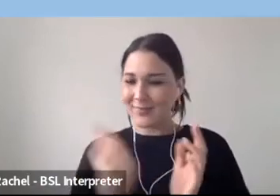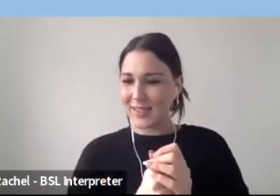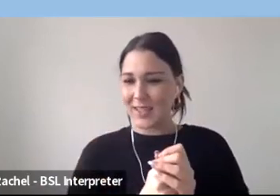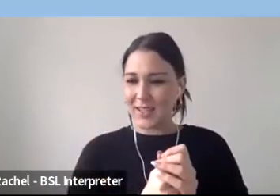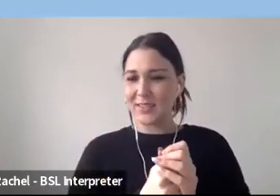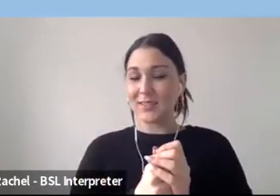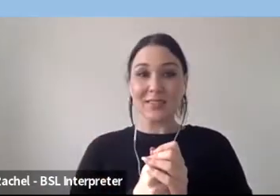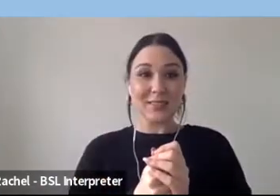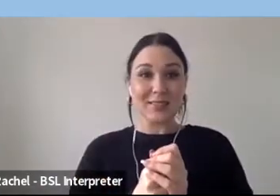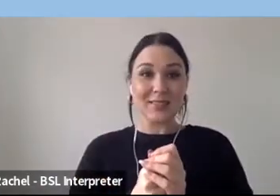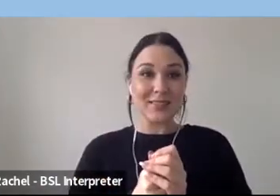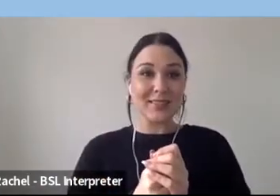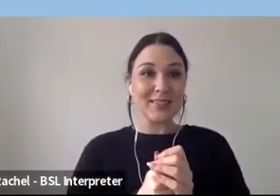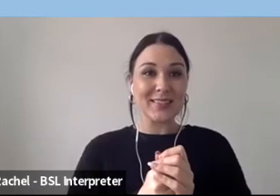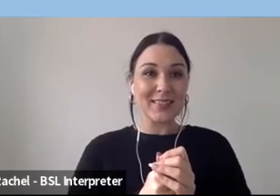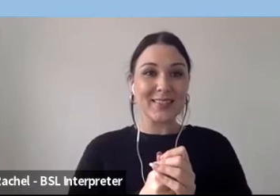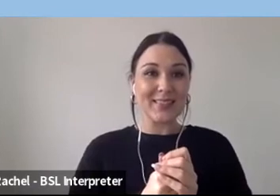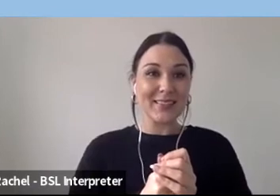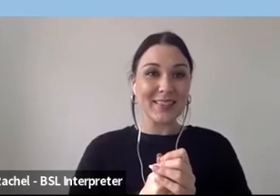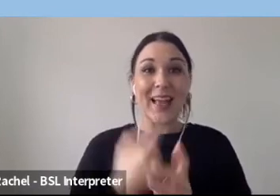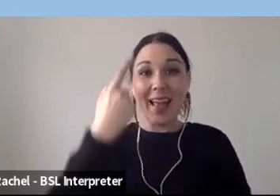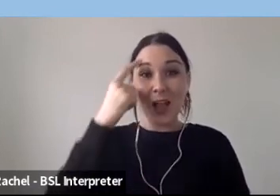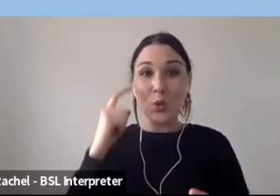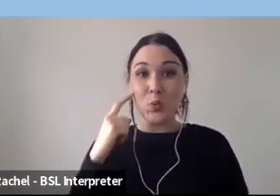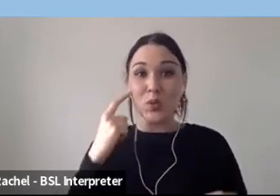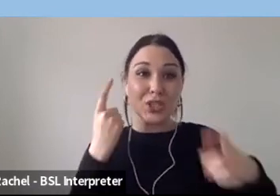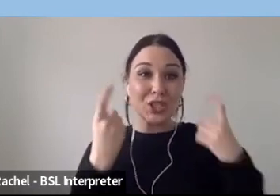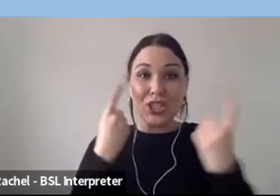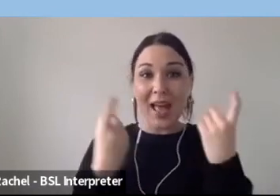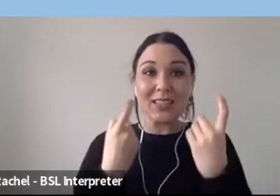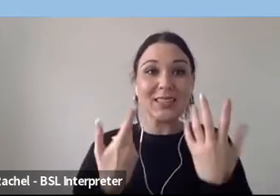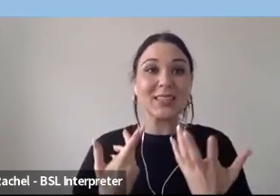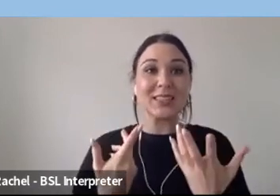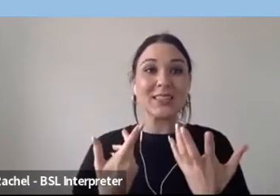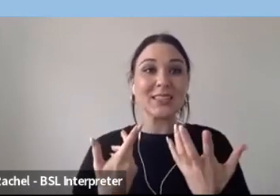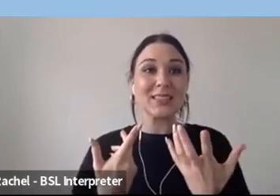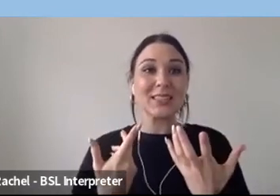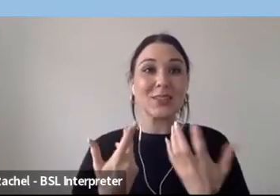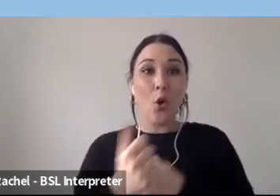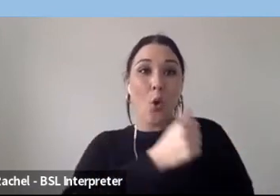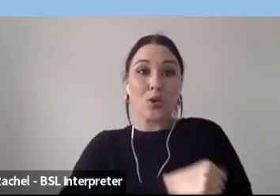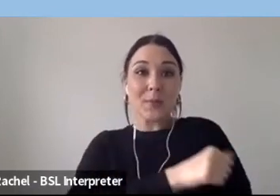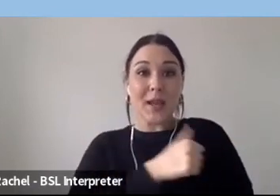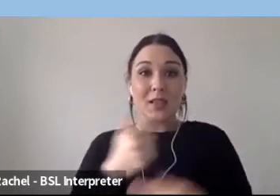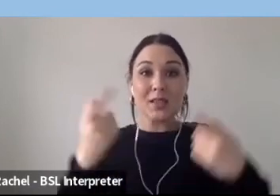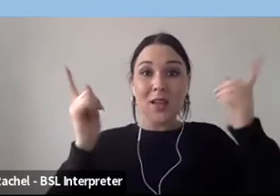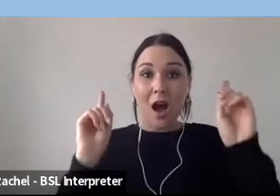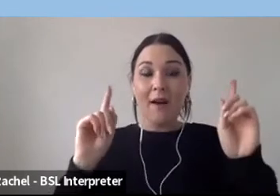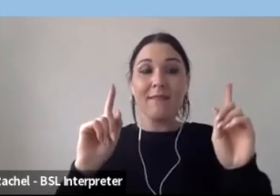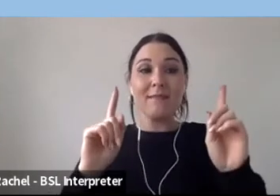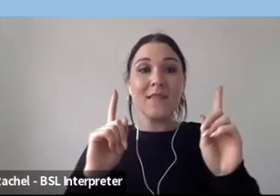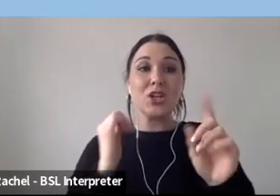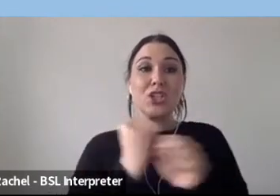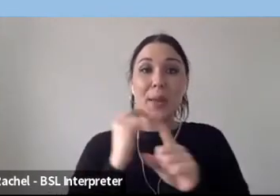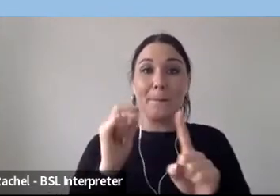It was, can you suggest how any hospital staff or GPs can use tech to